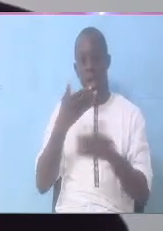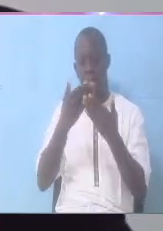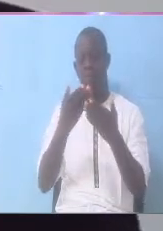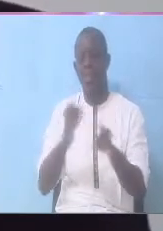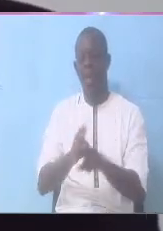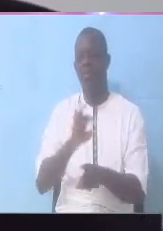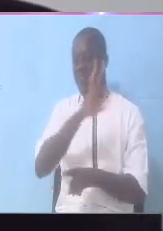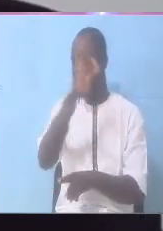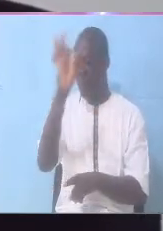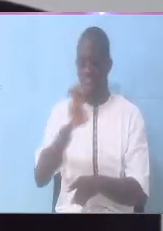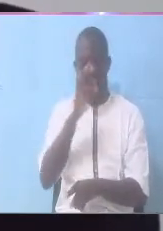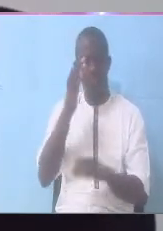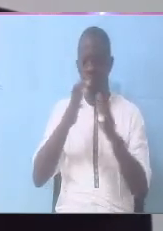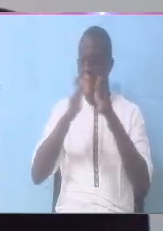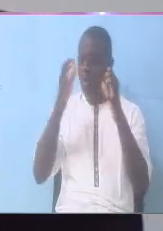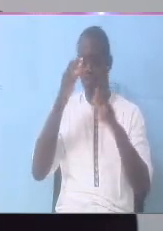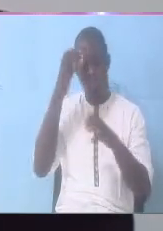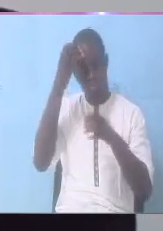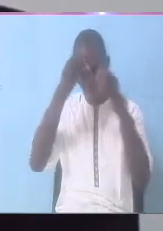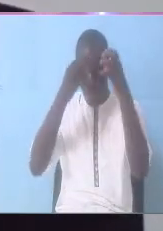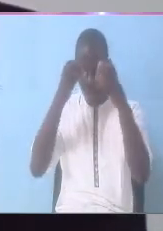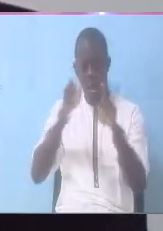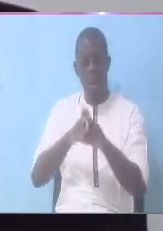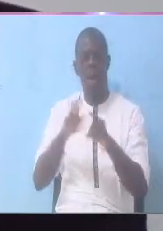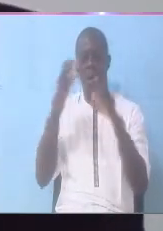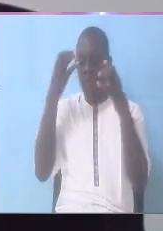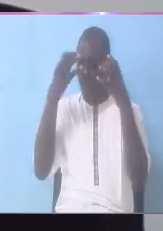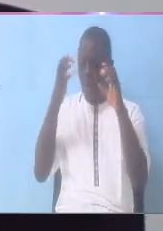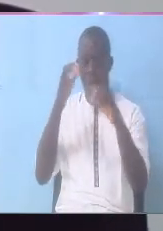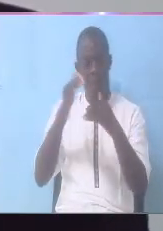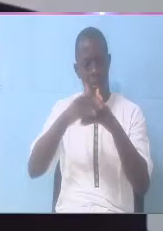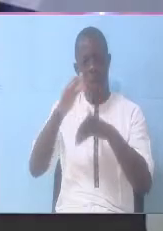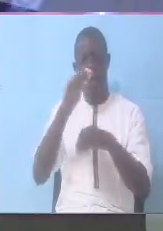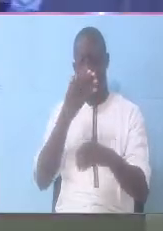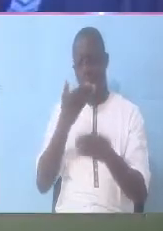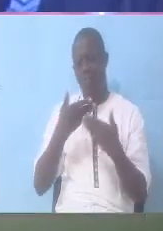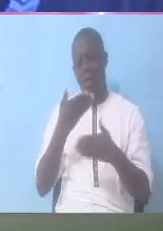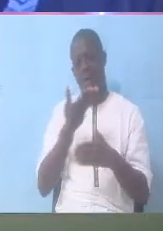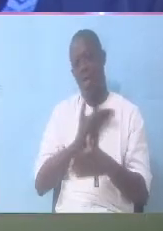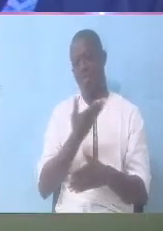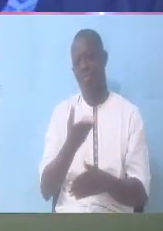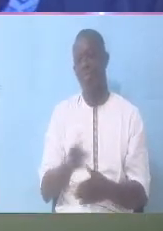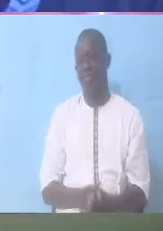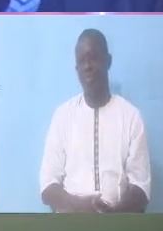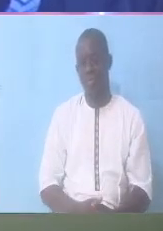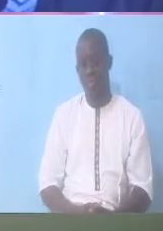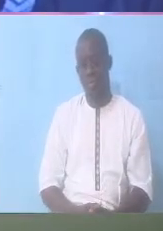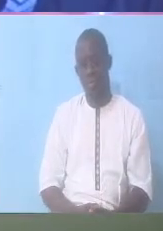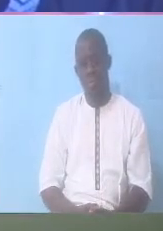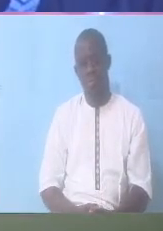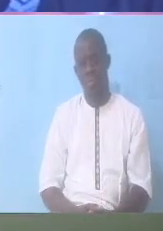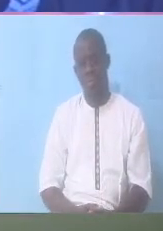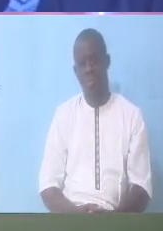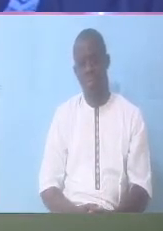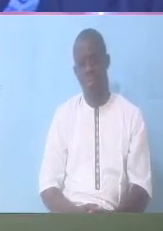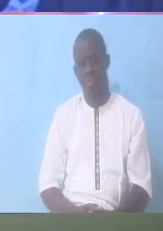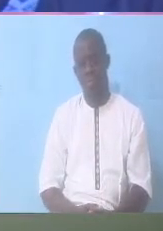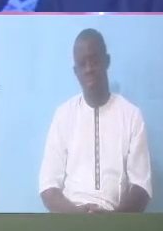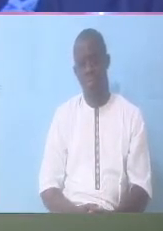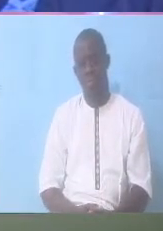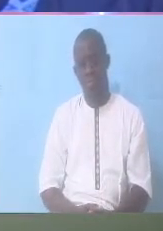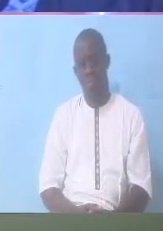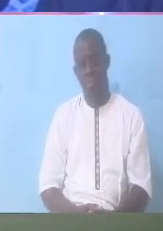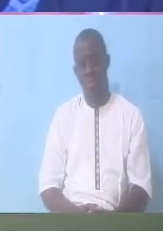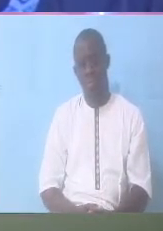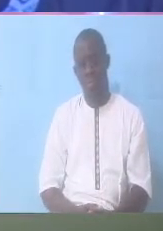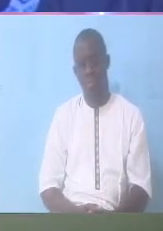Bitu diamo konolom. Hanfu atafanya na atafoyaje nyingana nkola nyinkuo nyimbe kundi mibale dikana munda wale mnyinta ketai